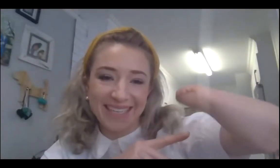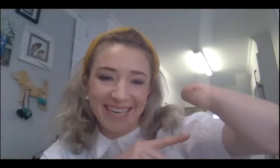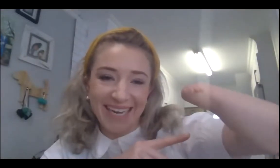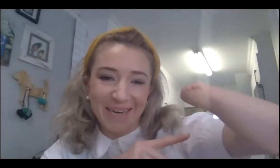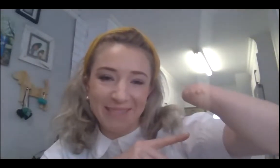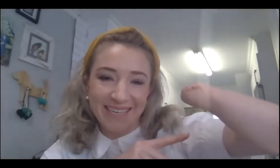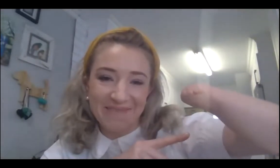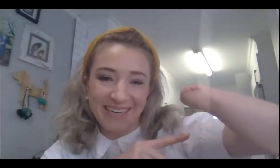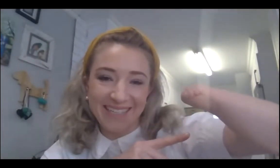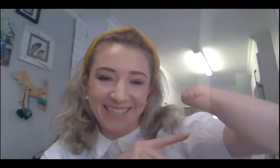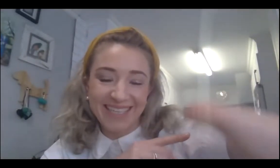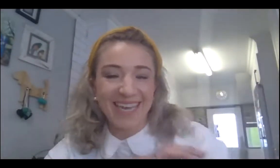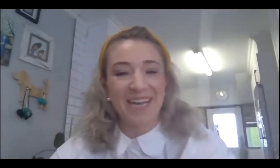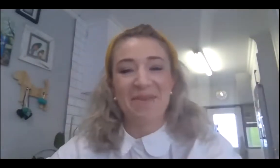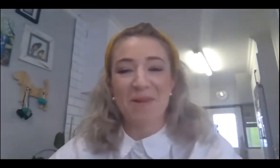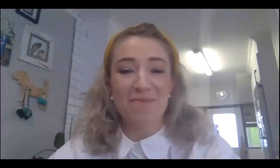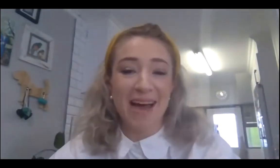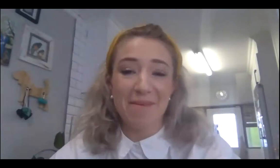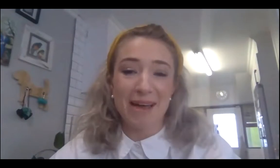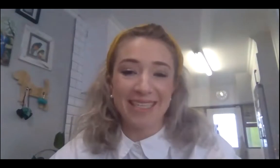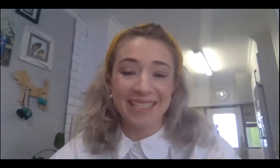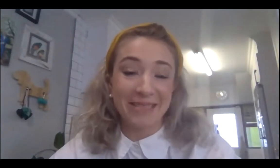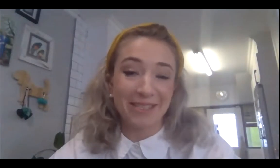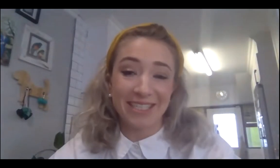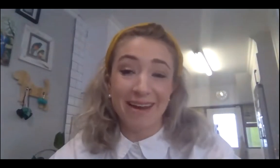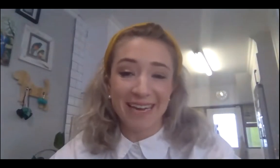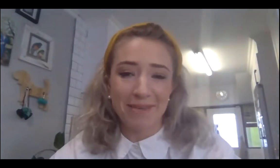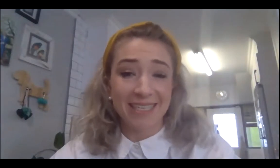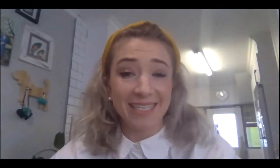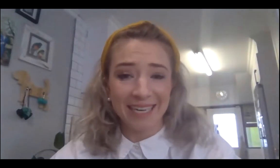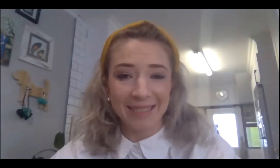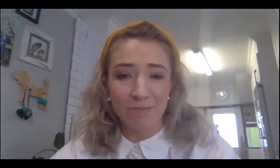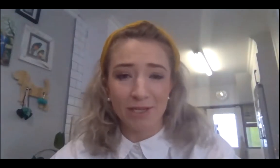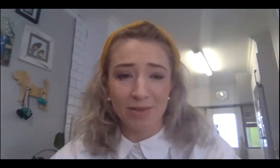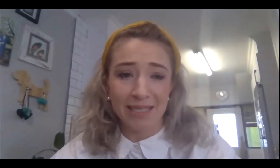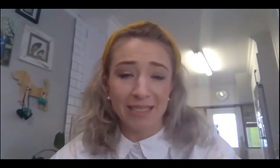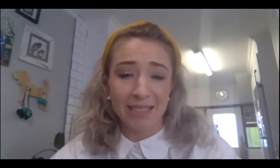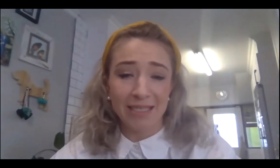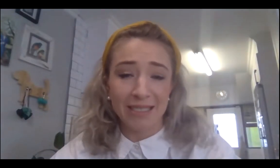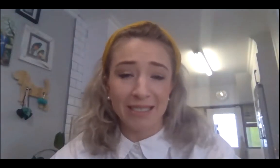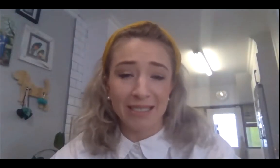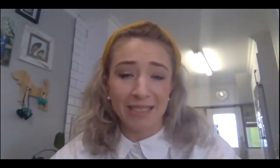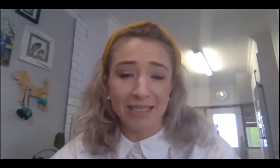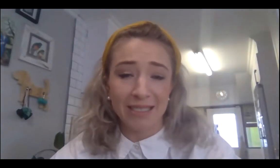Pity, and Pity can wiggle. One of my other passions is not just running, but teaching special needs.